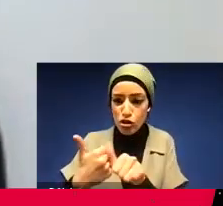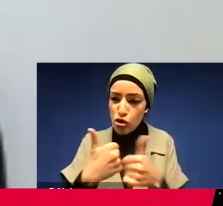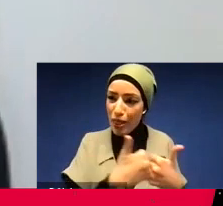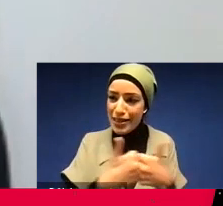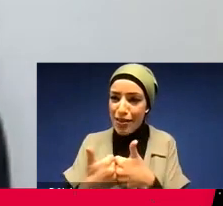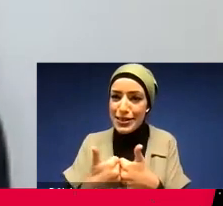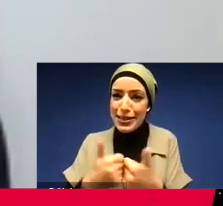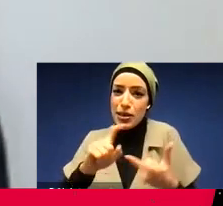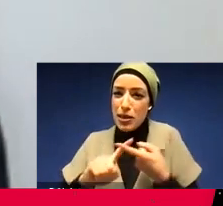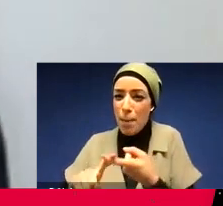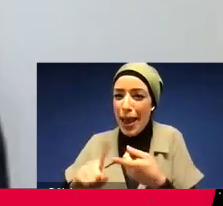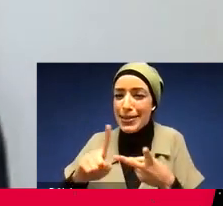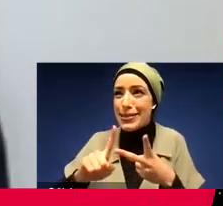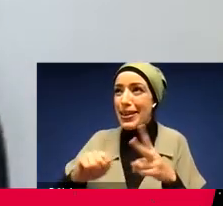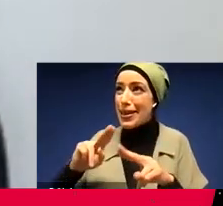because of